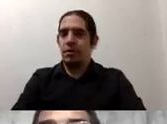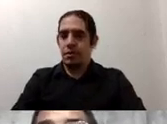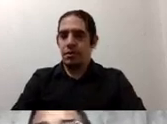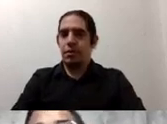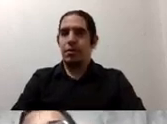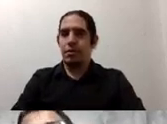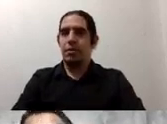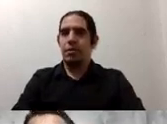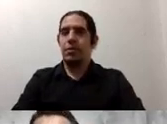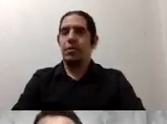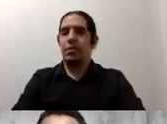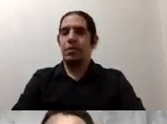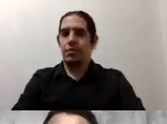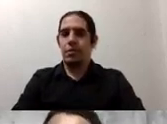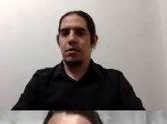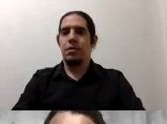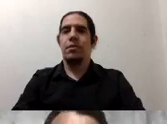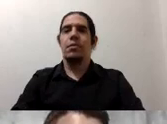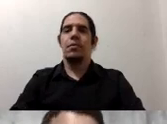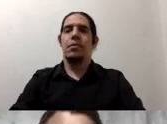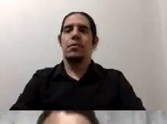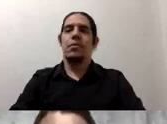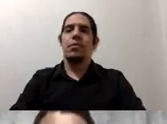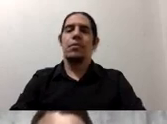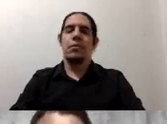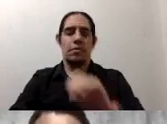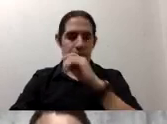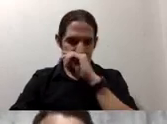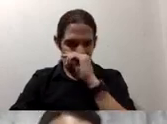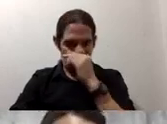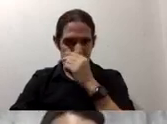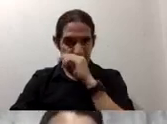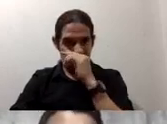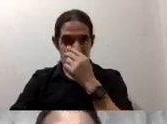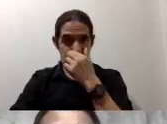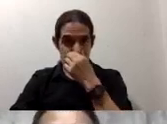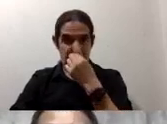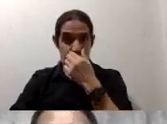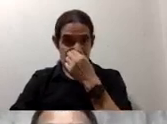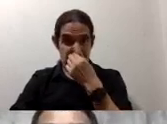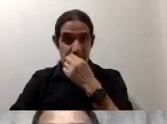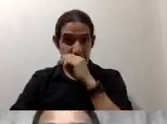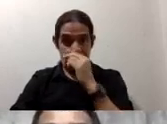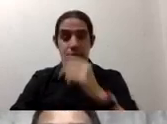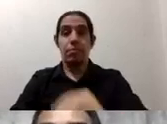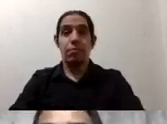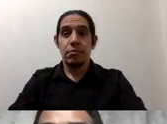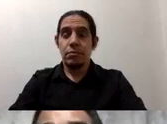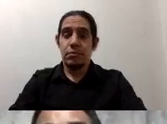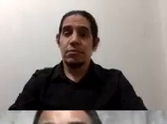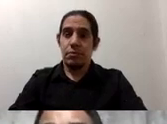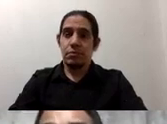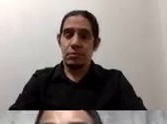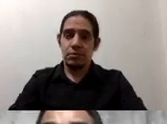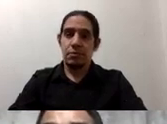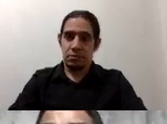Okay, now regarding the discussion and reflections, we can state, or it was stated, that the teaching and learning of the English language has